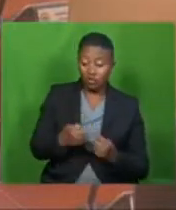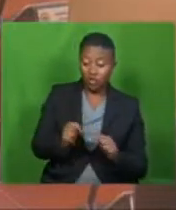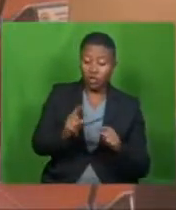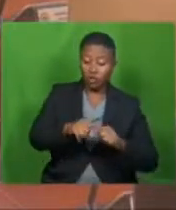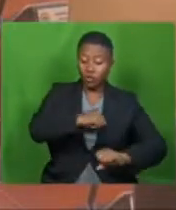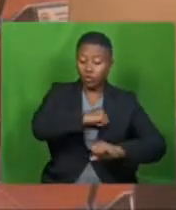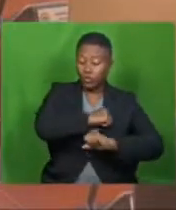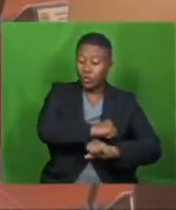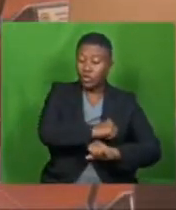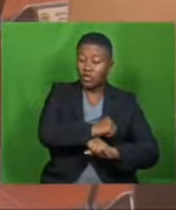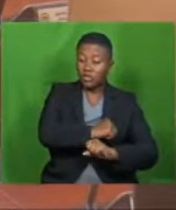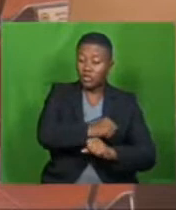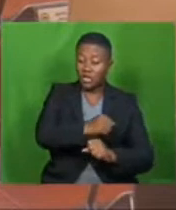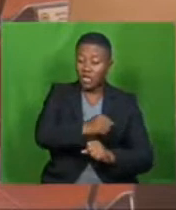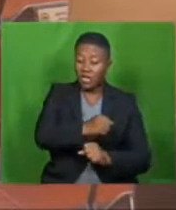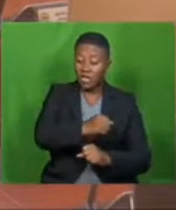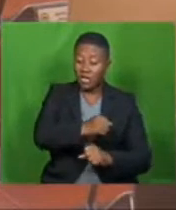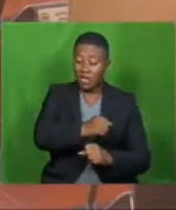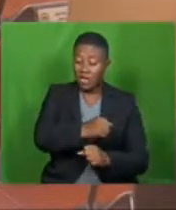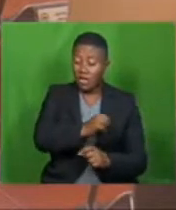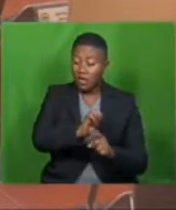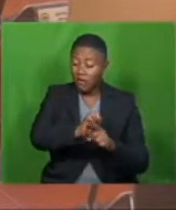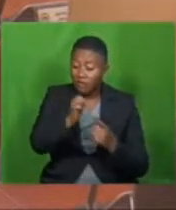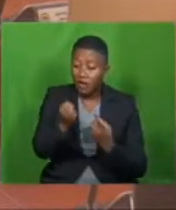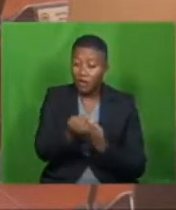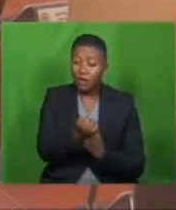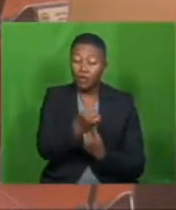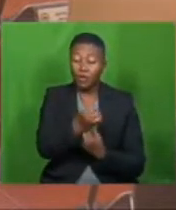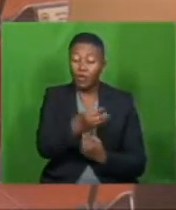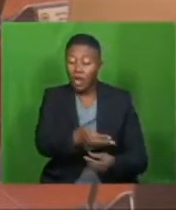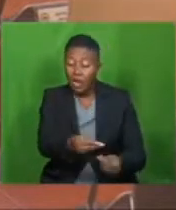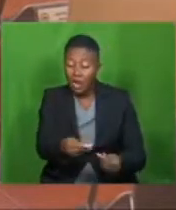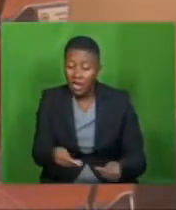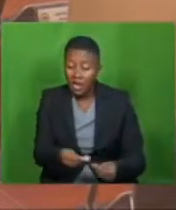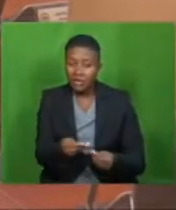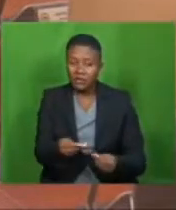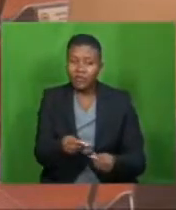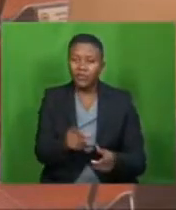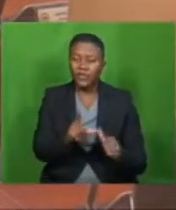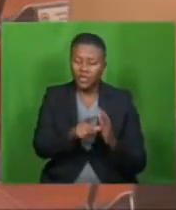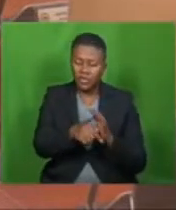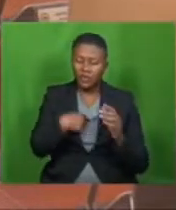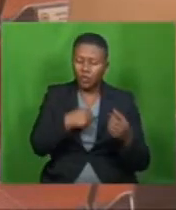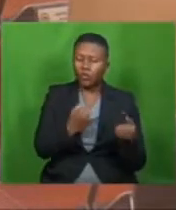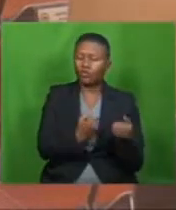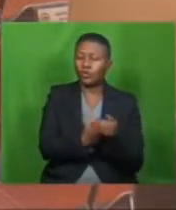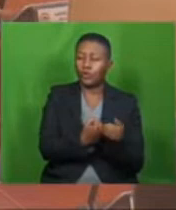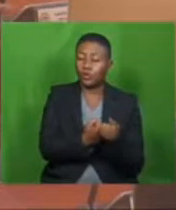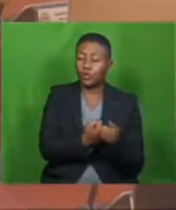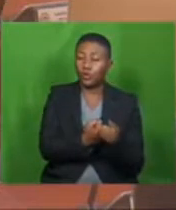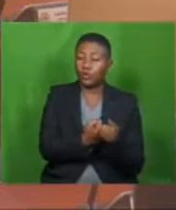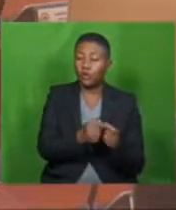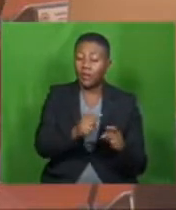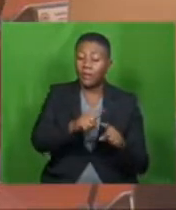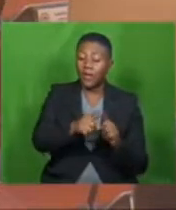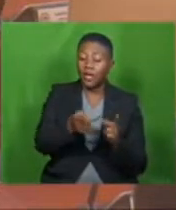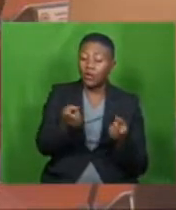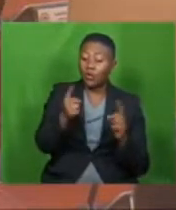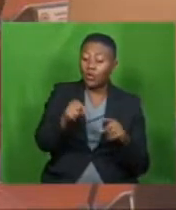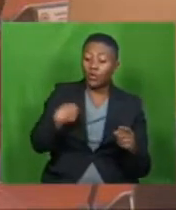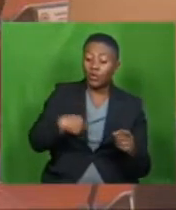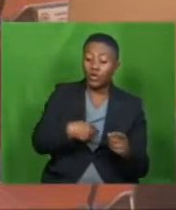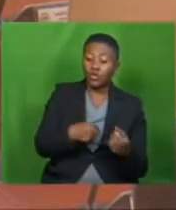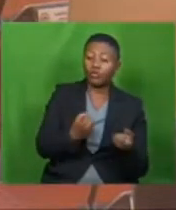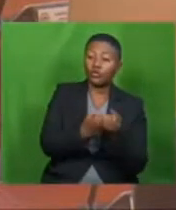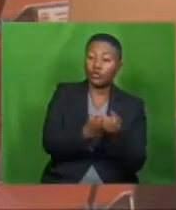the lands and make sure the right things are done, we definitely will go along with you. But as long as you go back on the